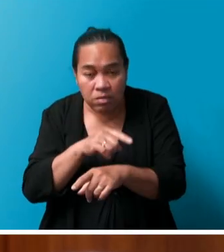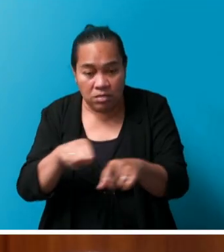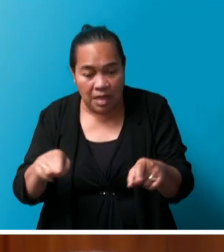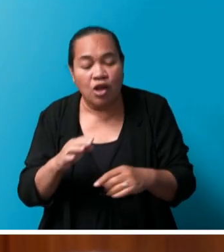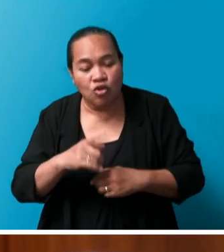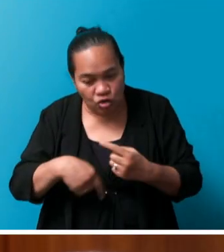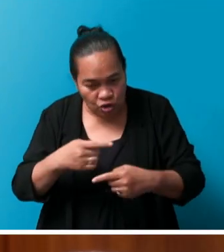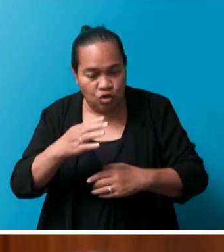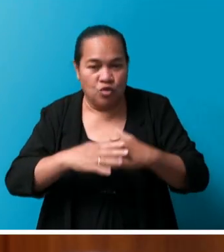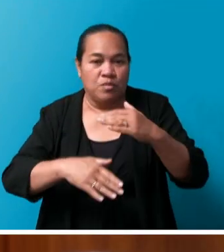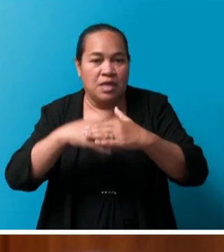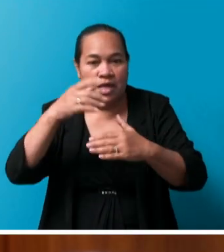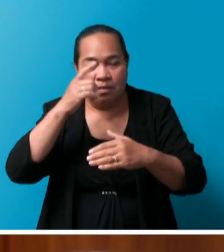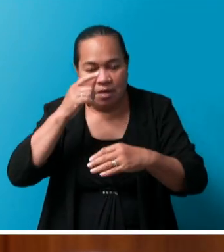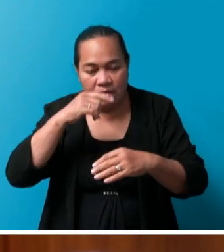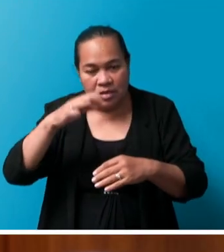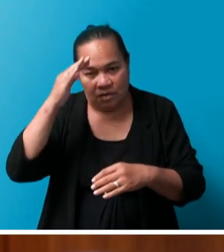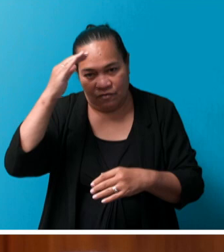future.